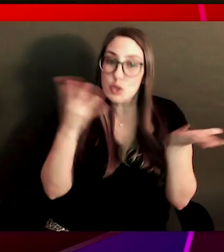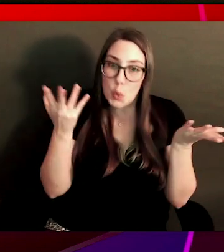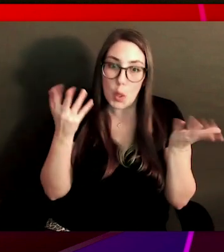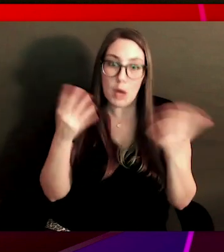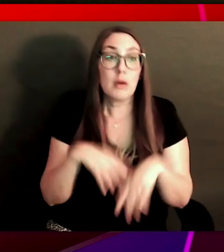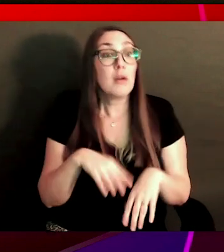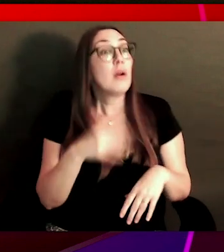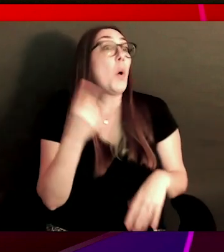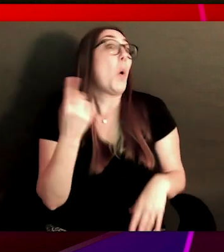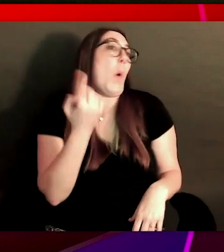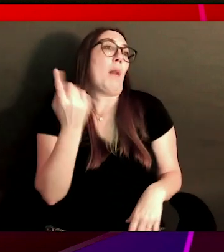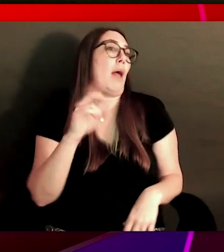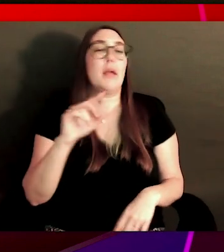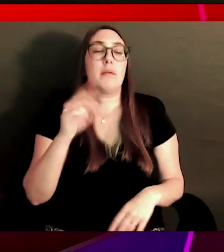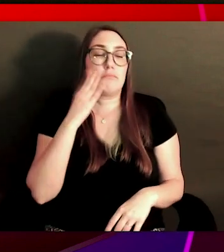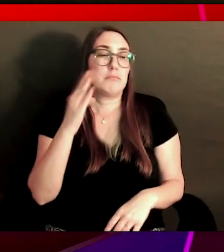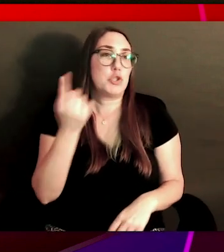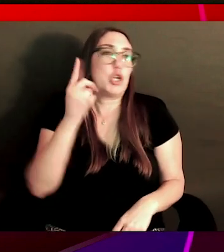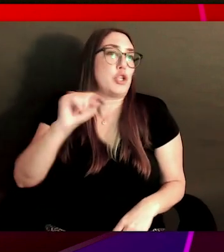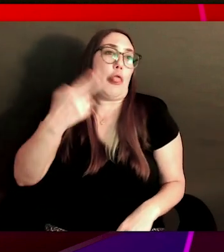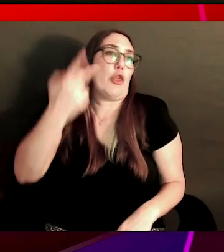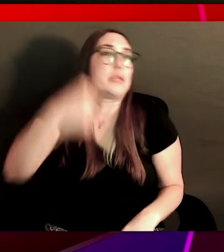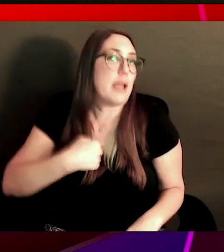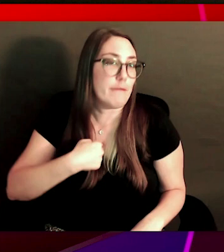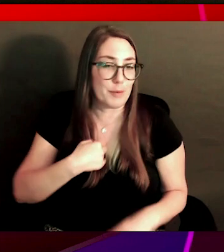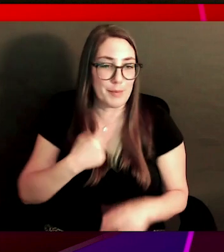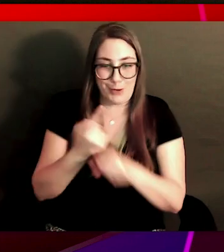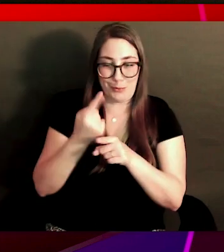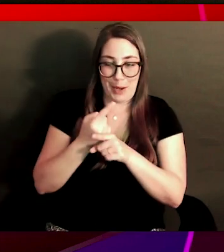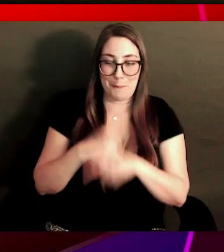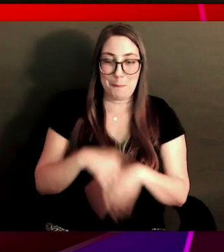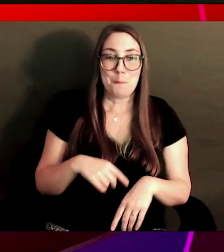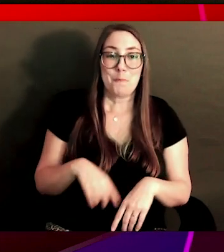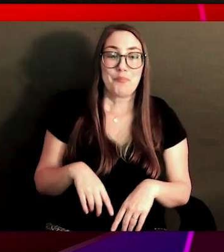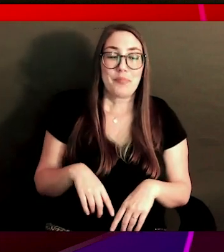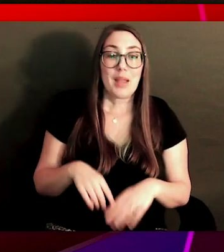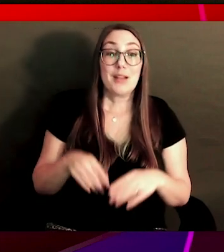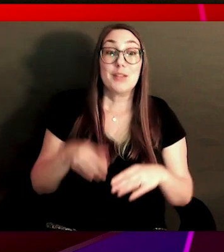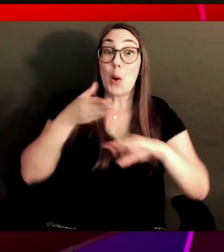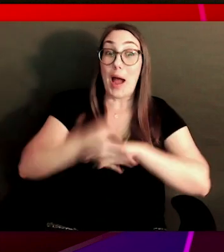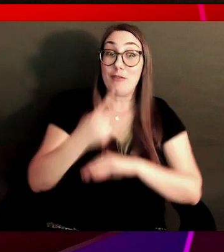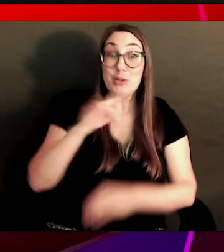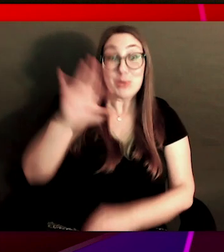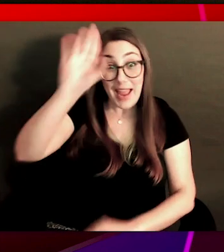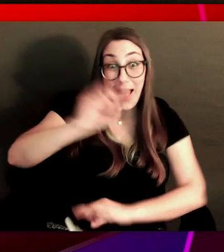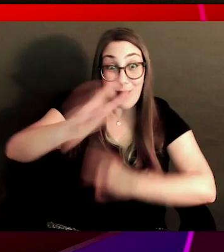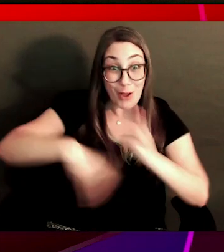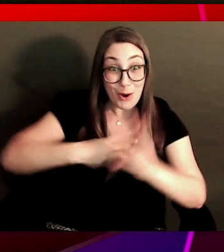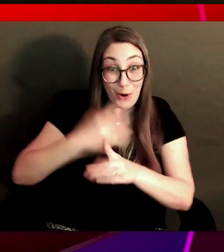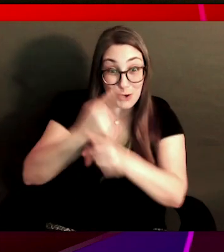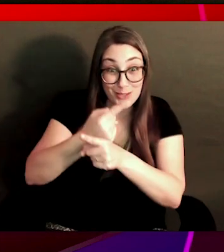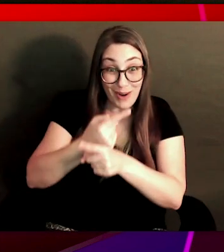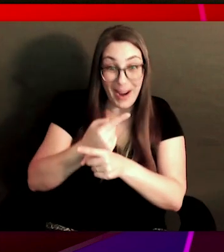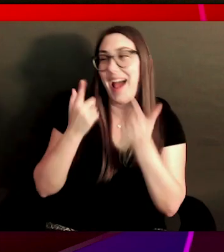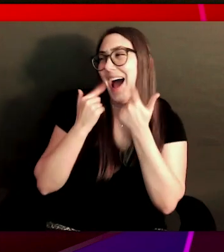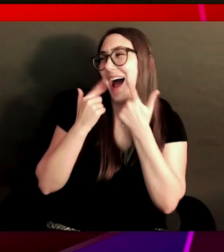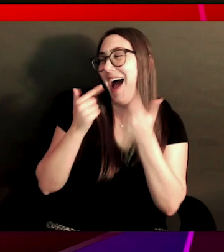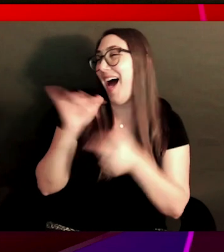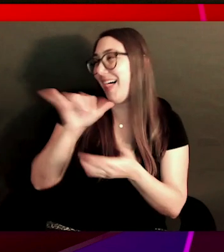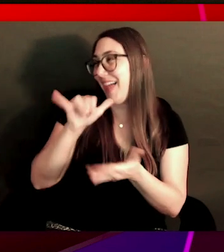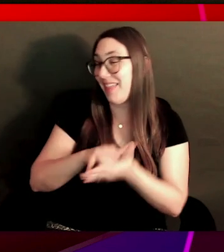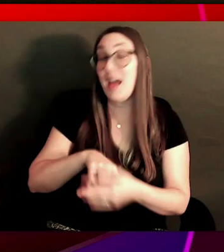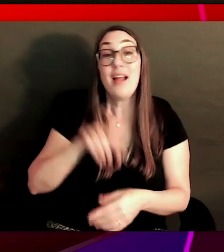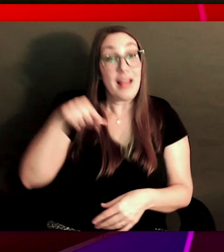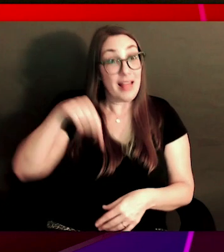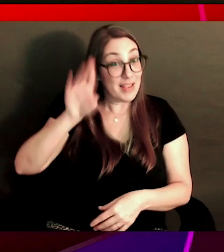Thursday for me. Yeah, Thursday afternoon, I'm sure. Yeah, of course. So what do you do after saying hello world is... That's right. You move right to that. Is this the hello world of